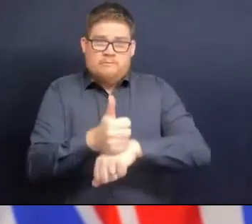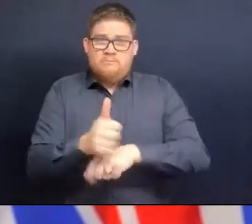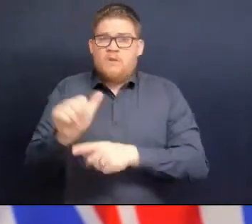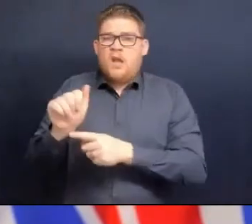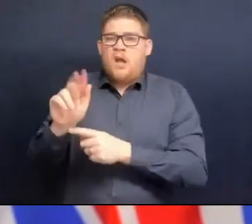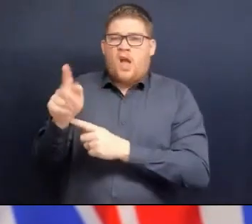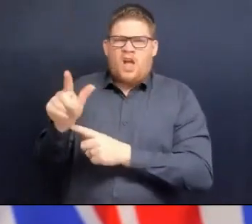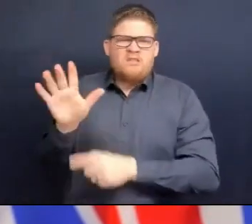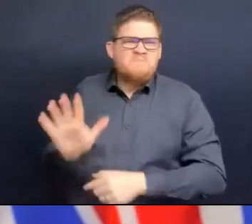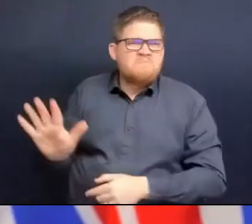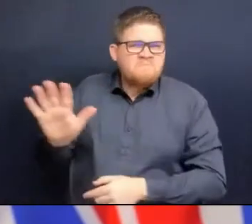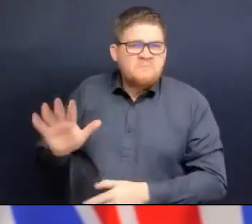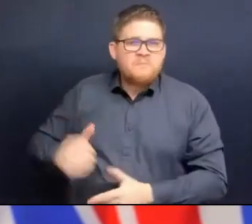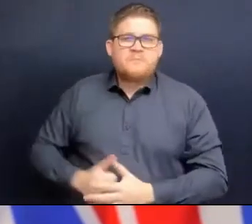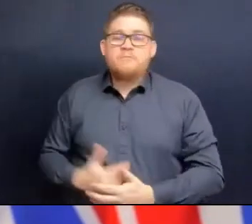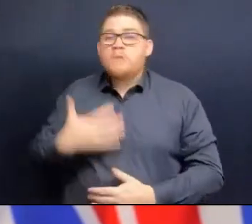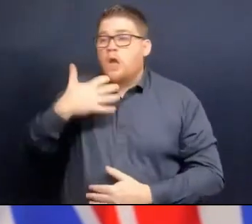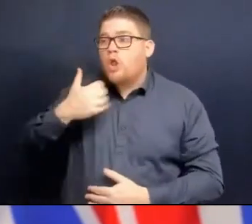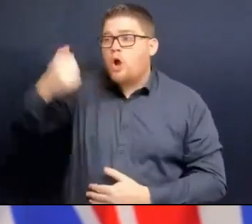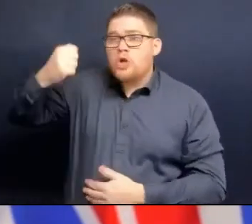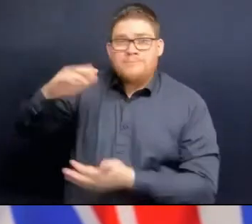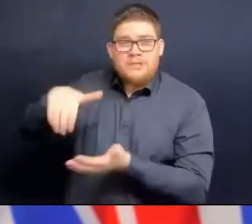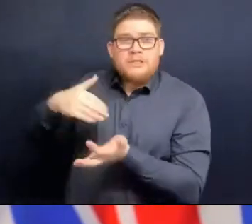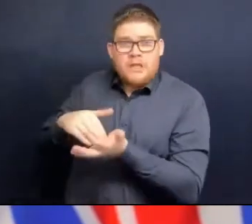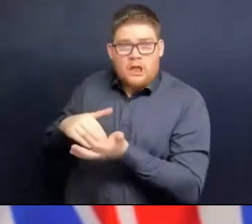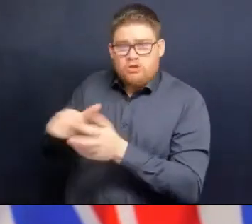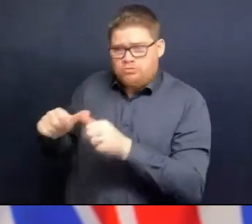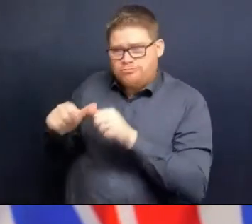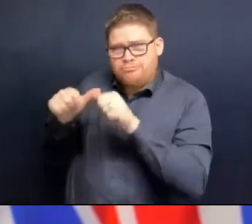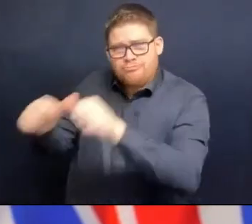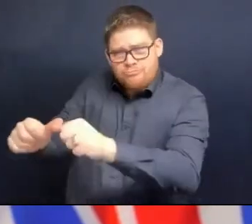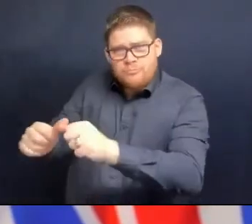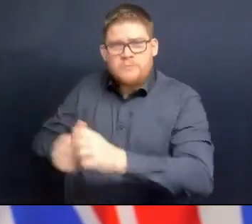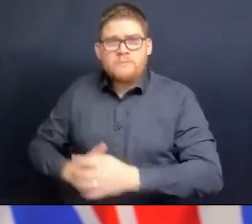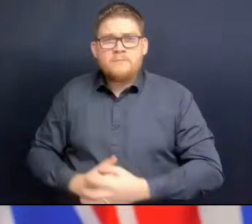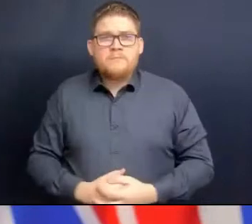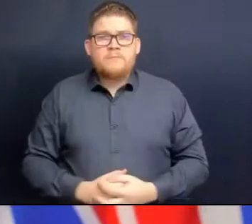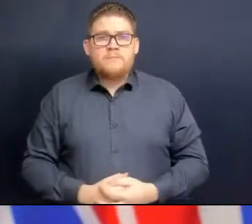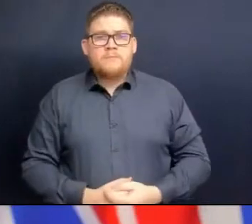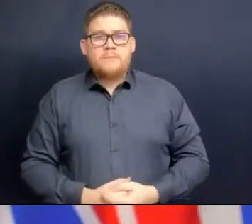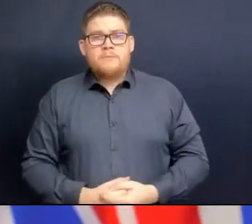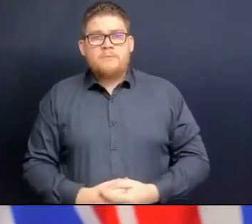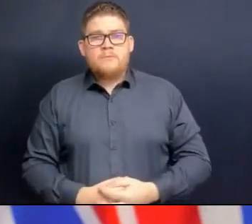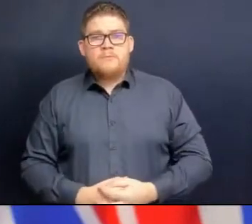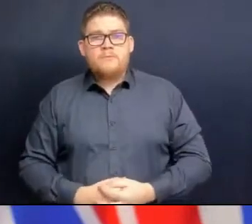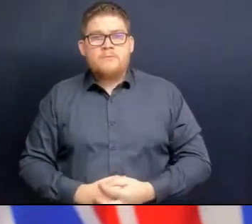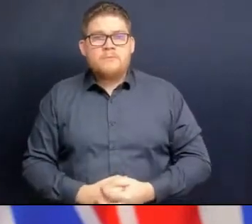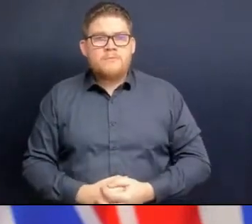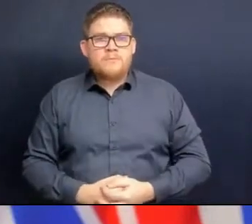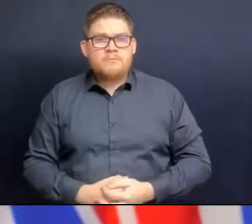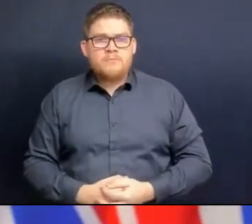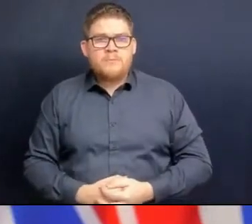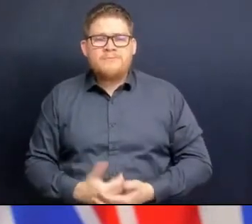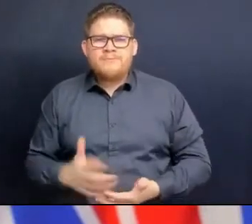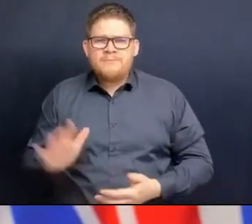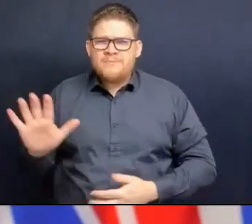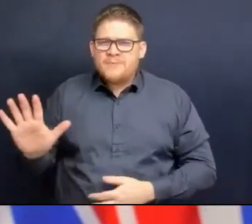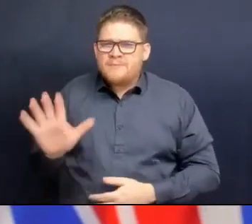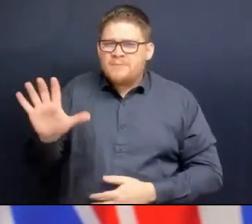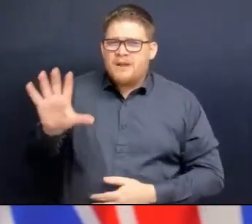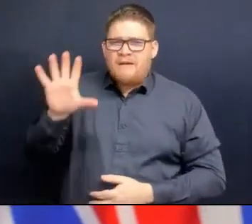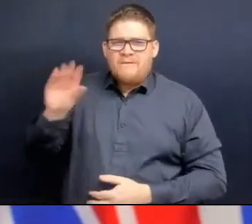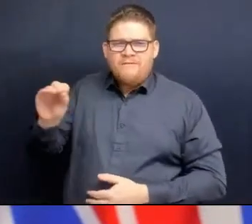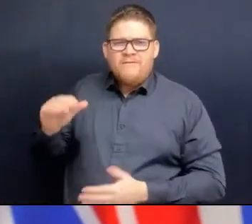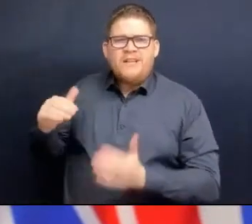first and then across the healthcare system. And just to put in context how many people that applied to, it was about 50,000 people in long-term care. I think